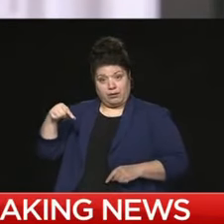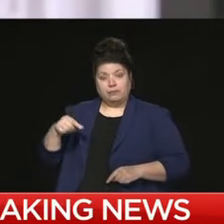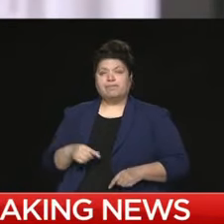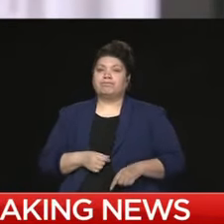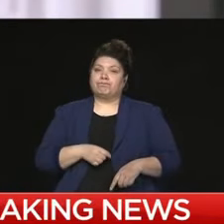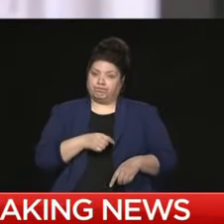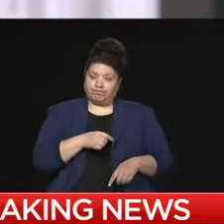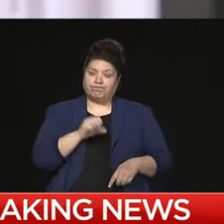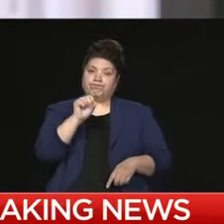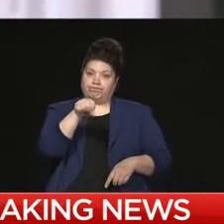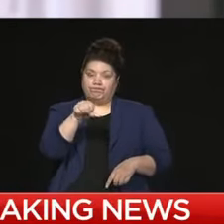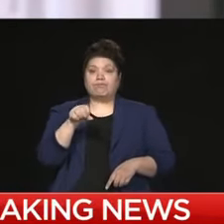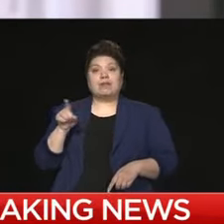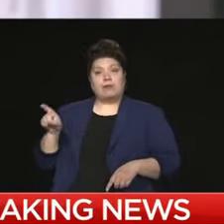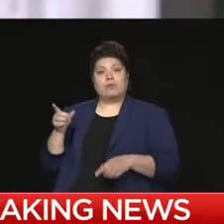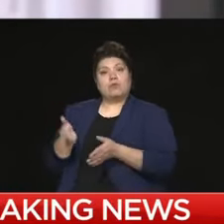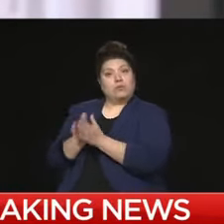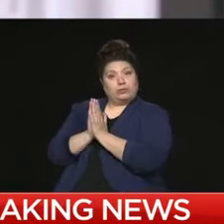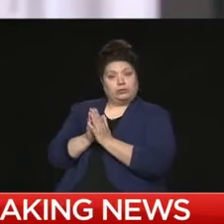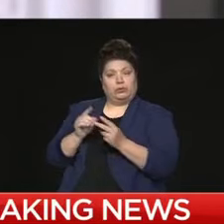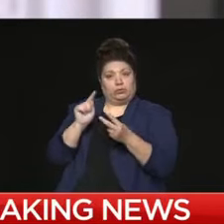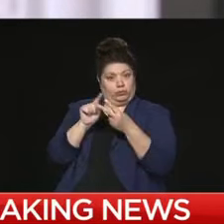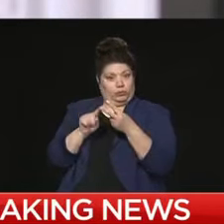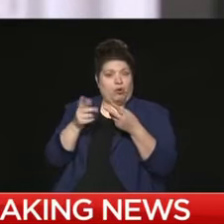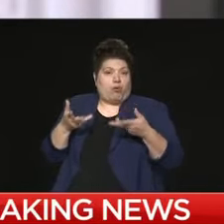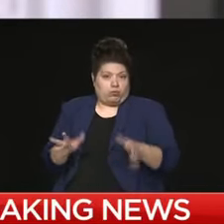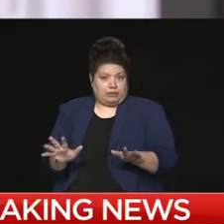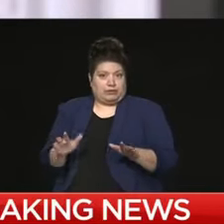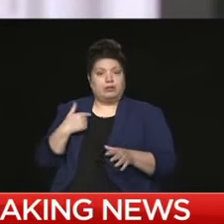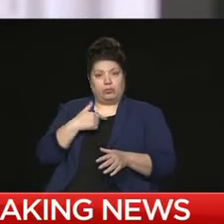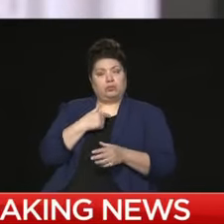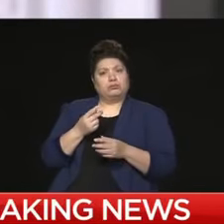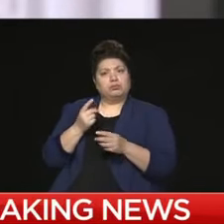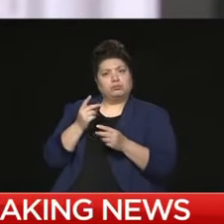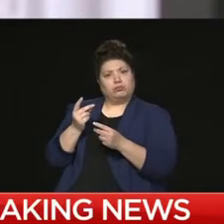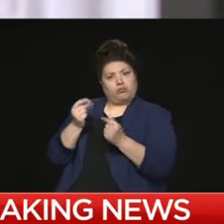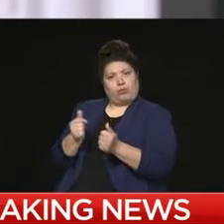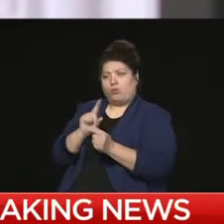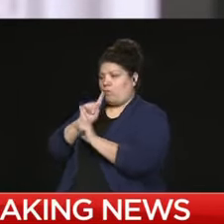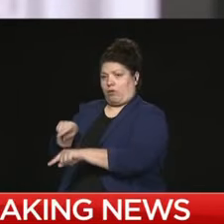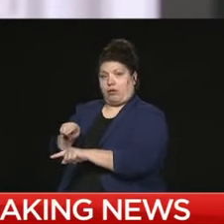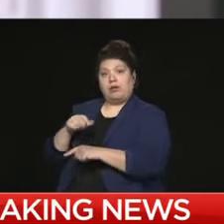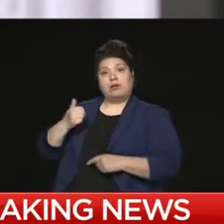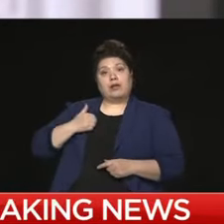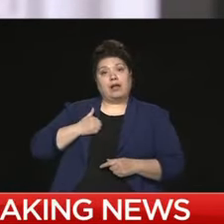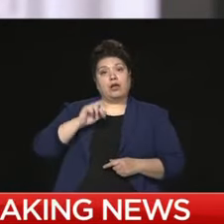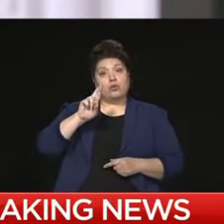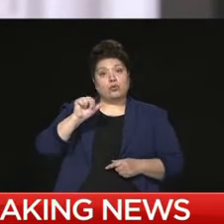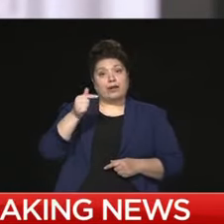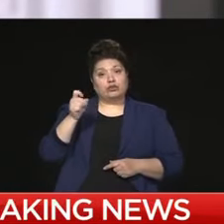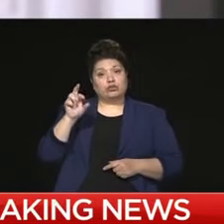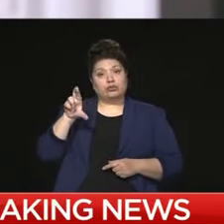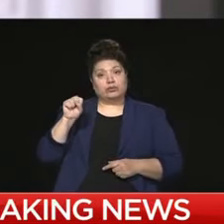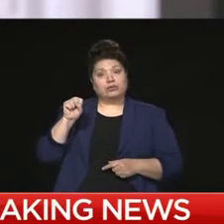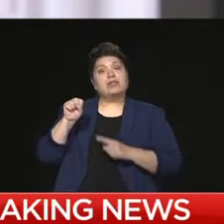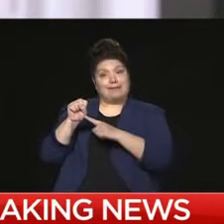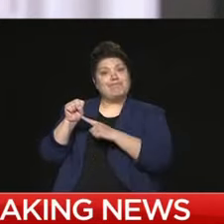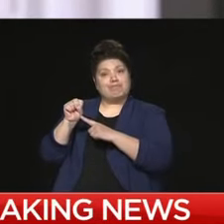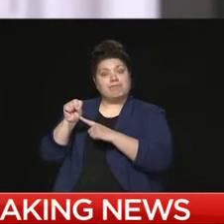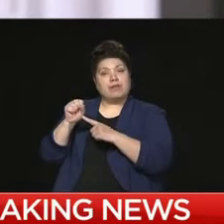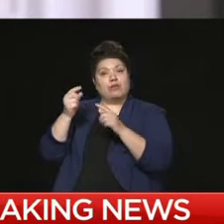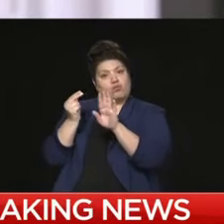for twice for help, and we have been able to fulfill that need very quickly, like the Canadian Rangers